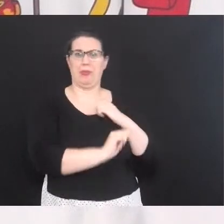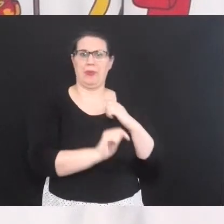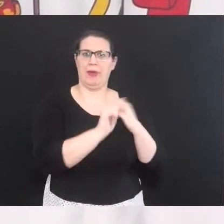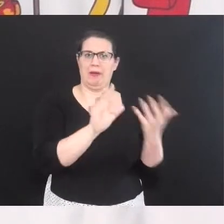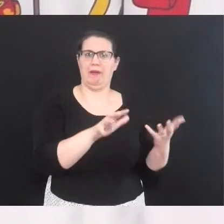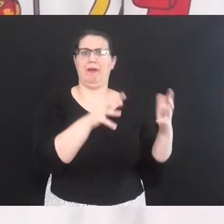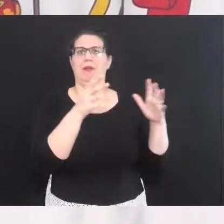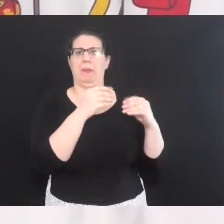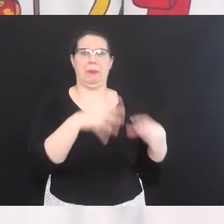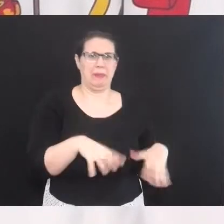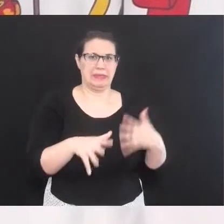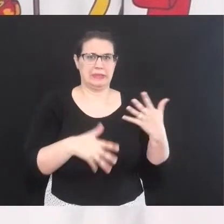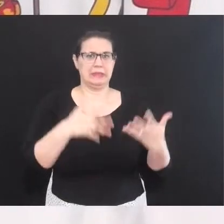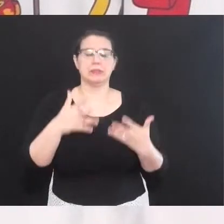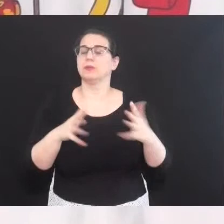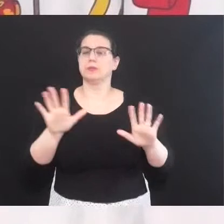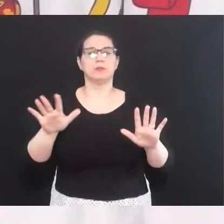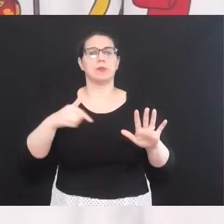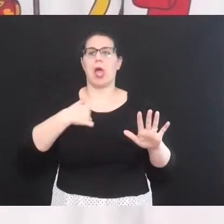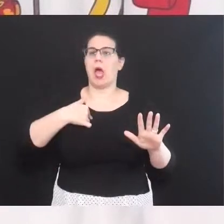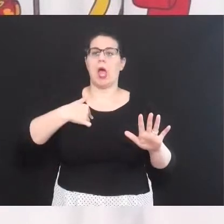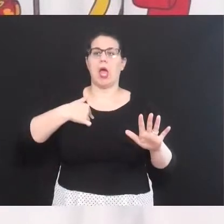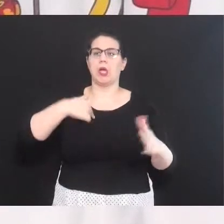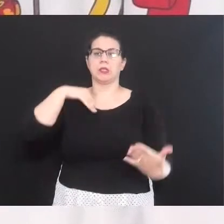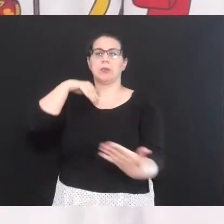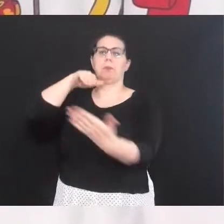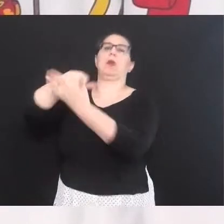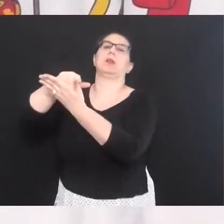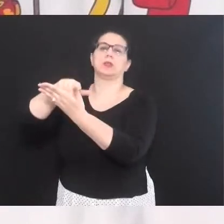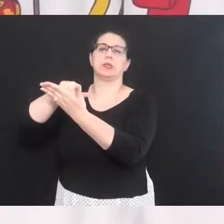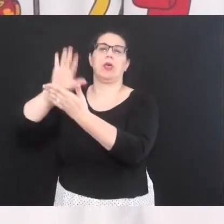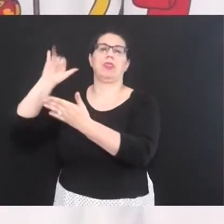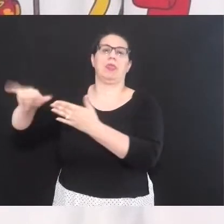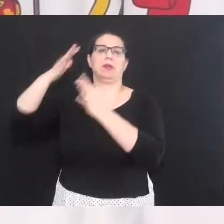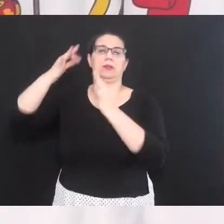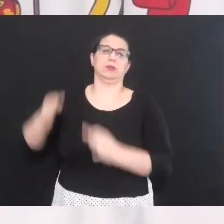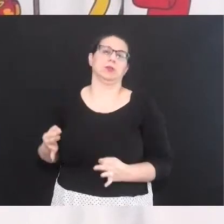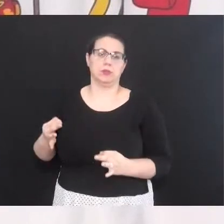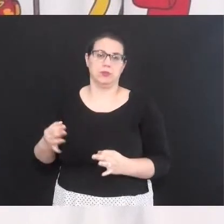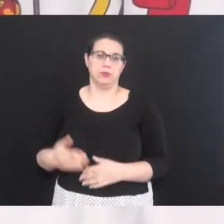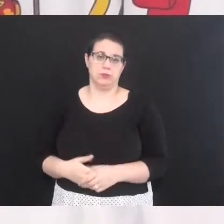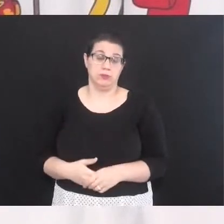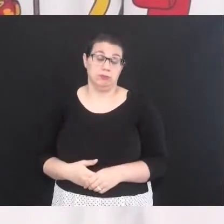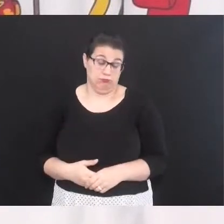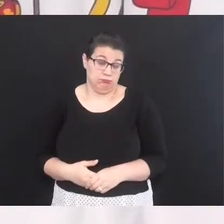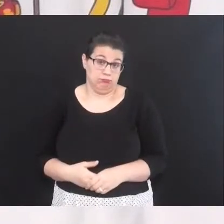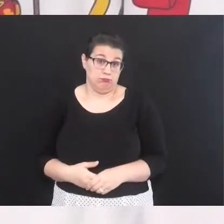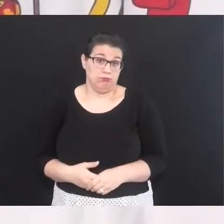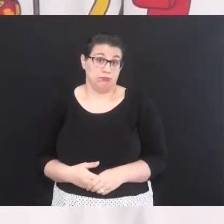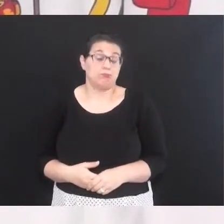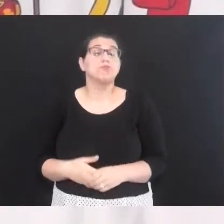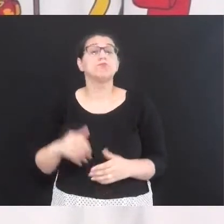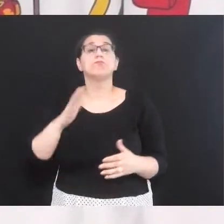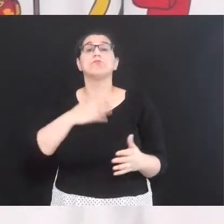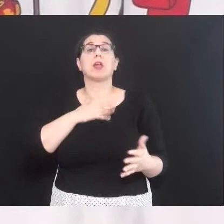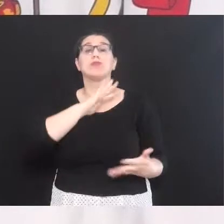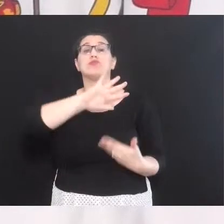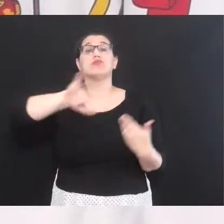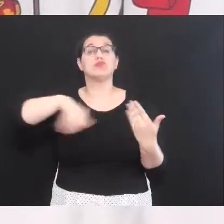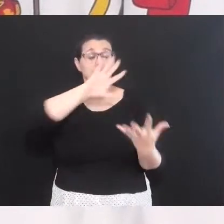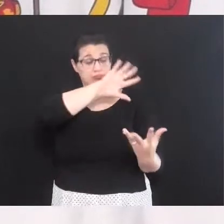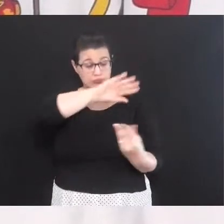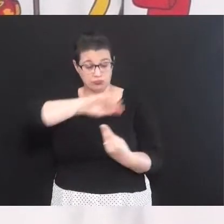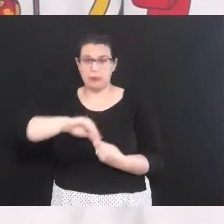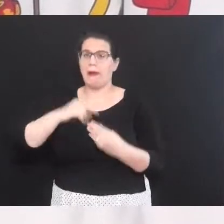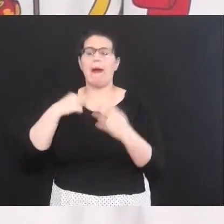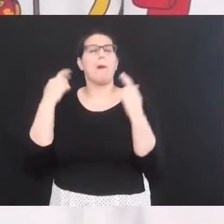us, and I am absolutely adamantly against it. And so with all of that, I hope to goodness that we get